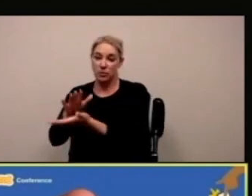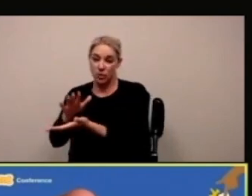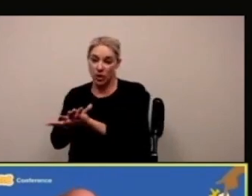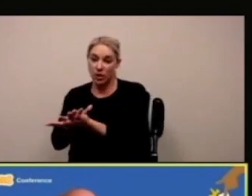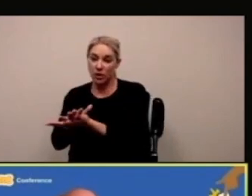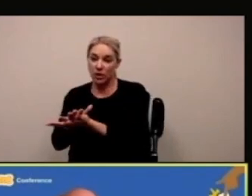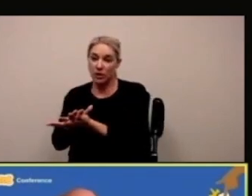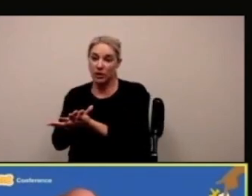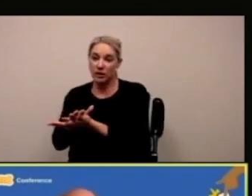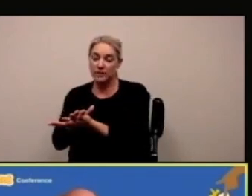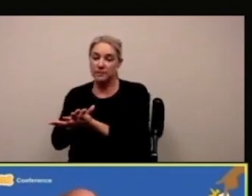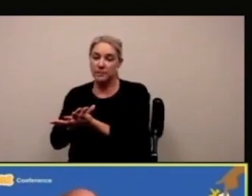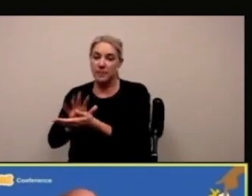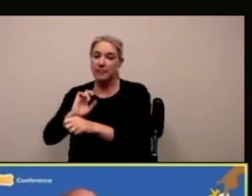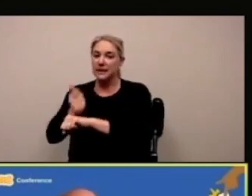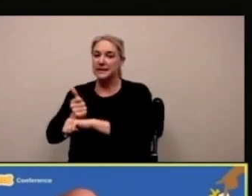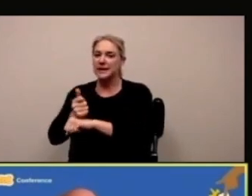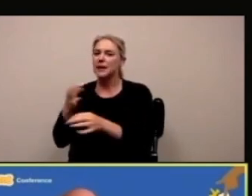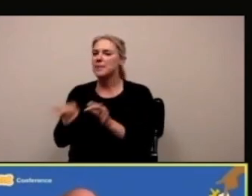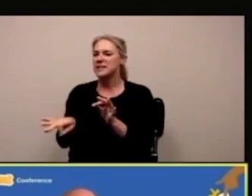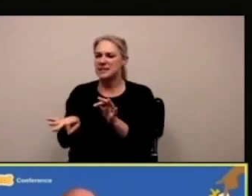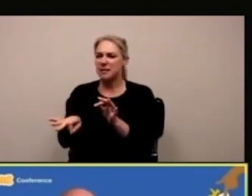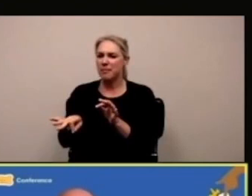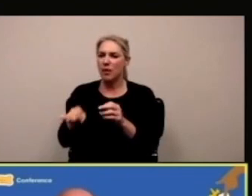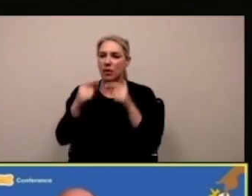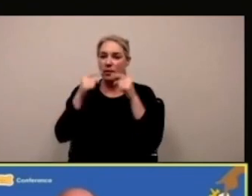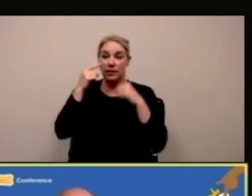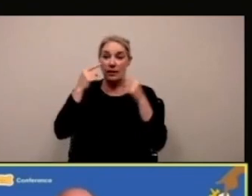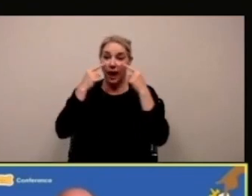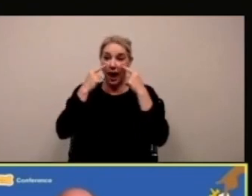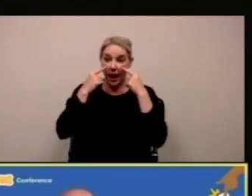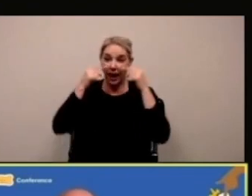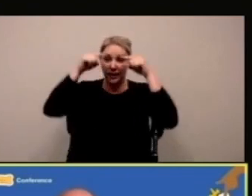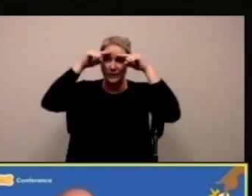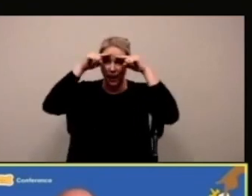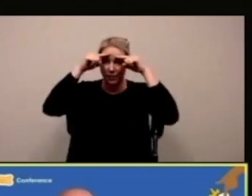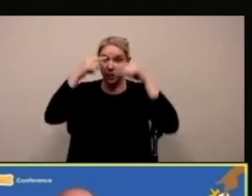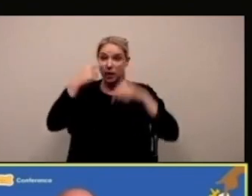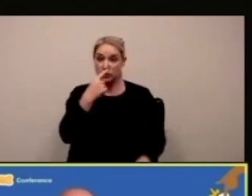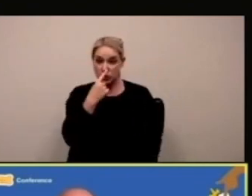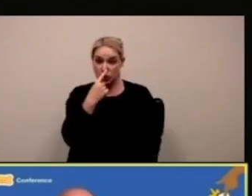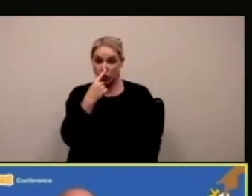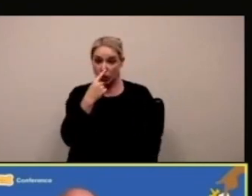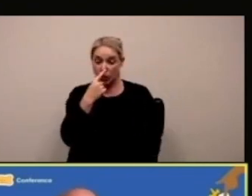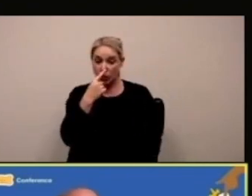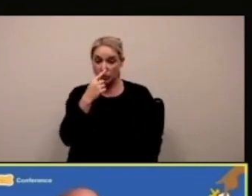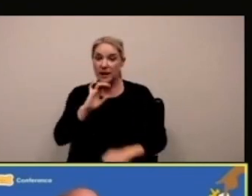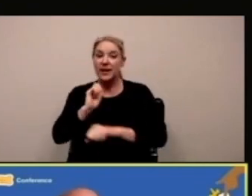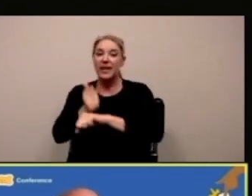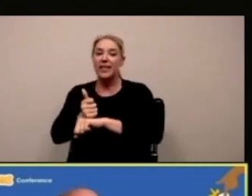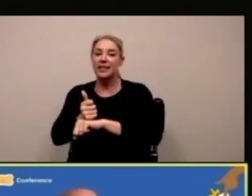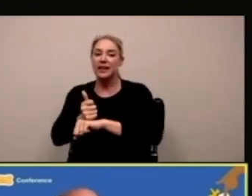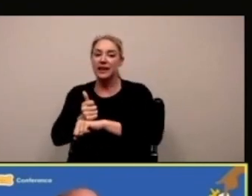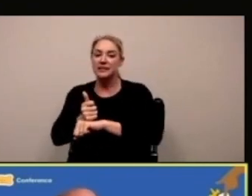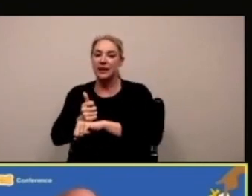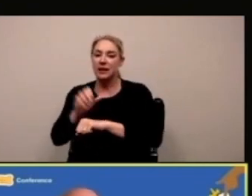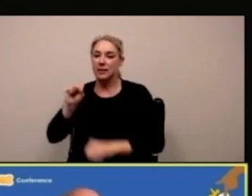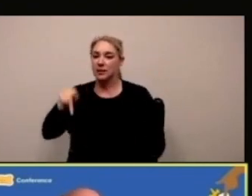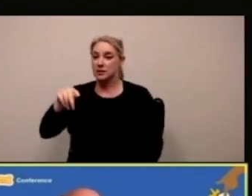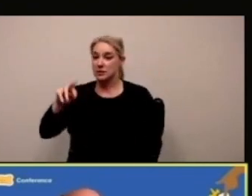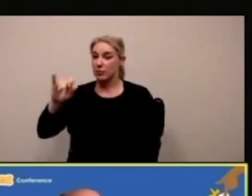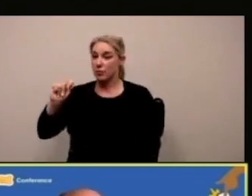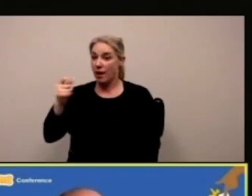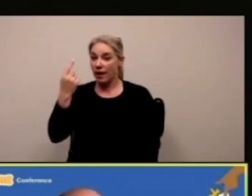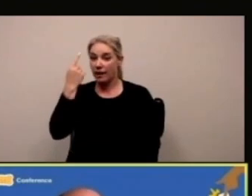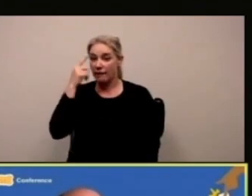simple eyes, eyebrows, a nose, and then I actually drew in or created a sprite for the mouth. So